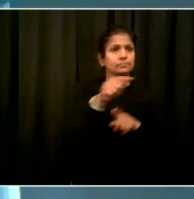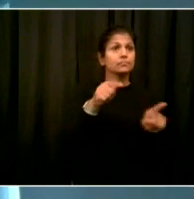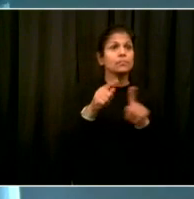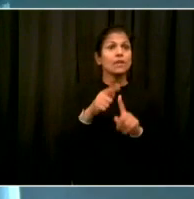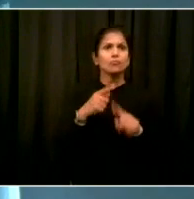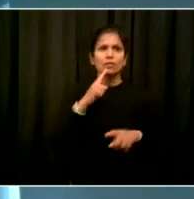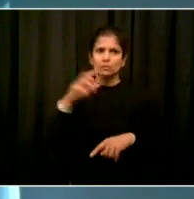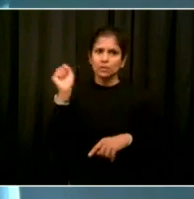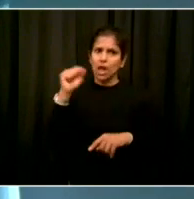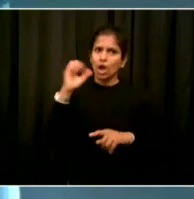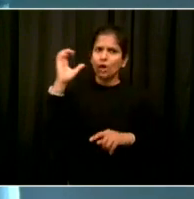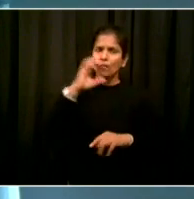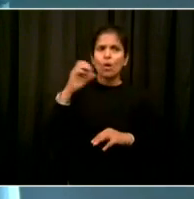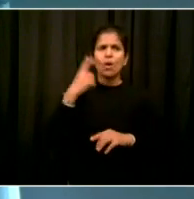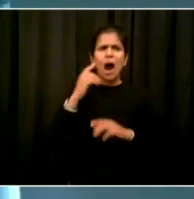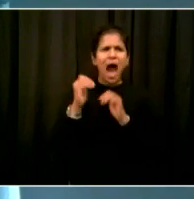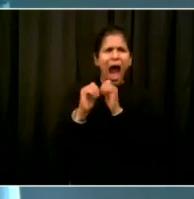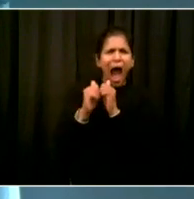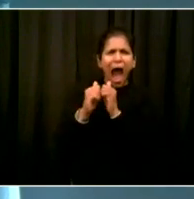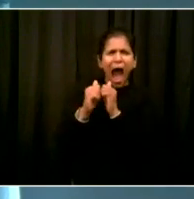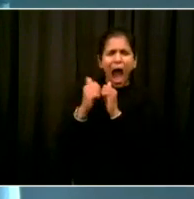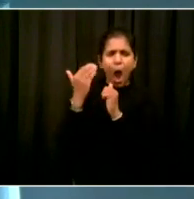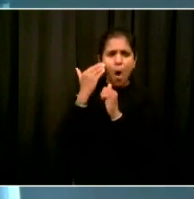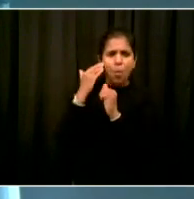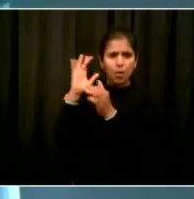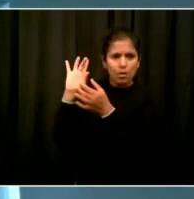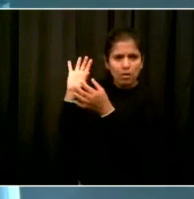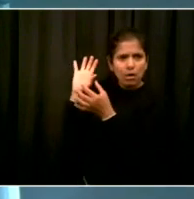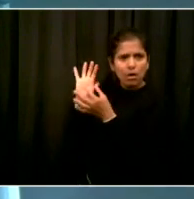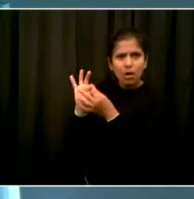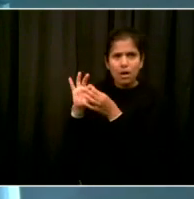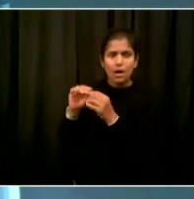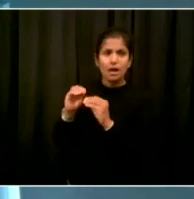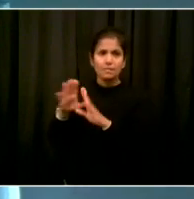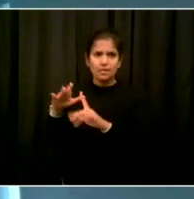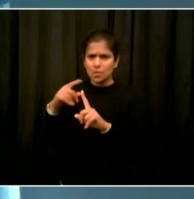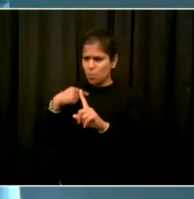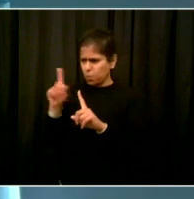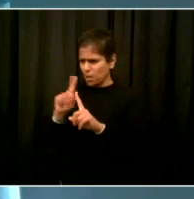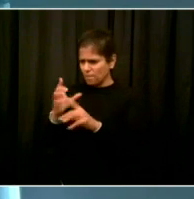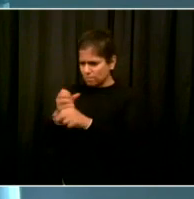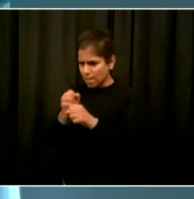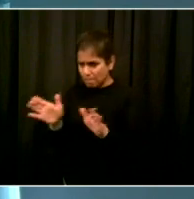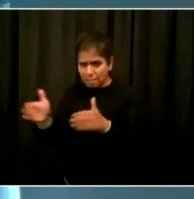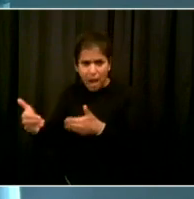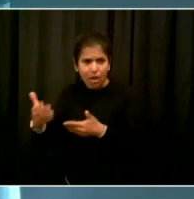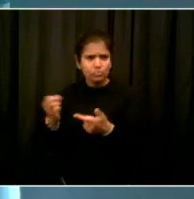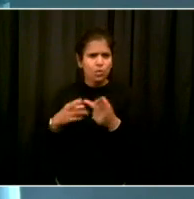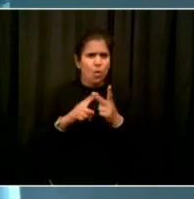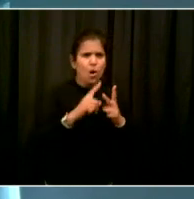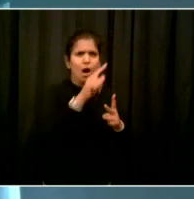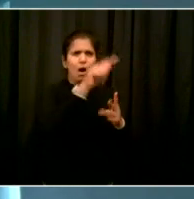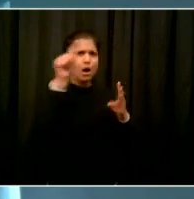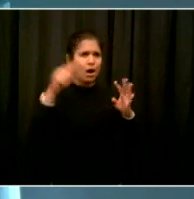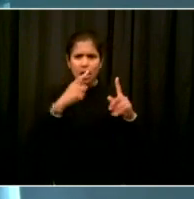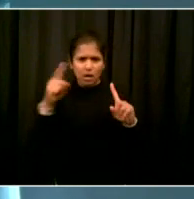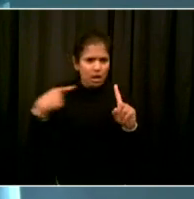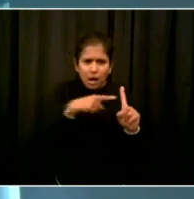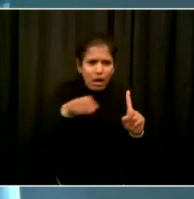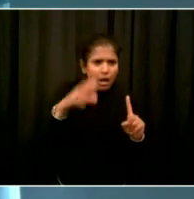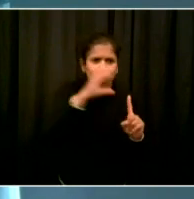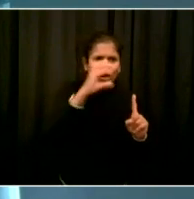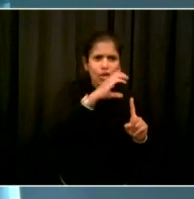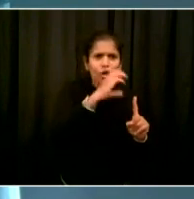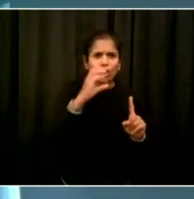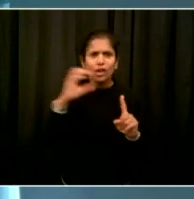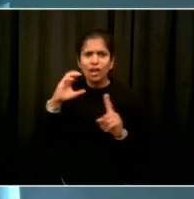that we could, if we stopped or we altered in some way, we could control it. What we see is that there are a lot of areas of the